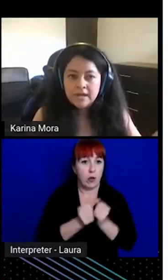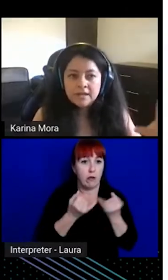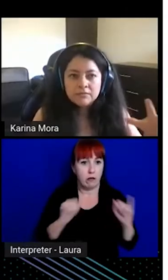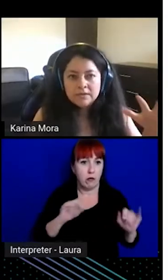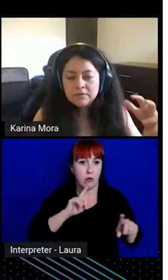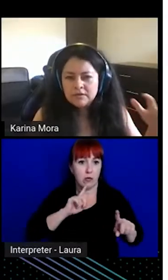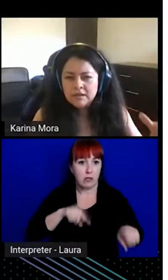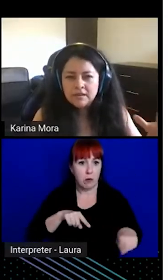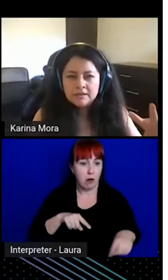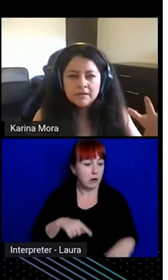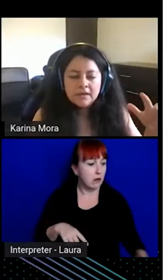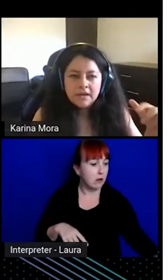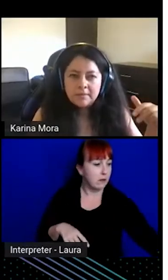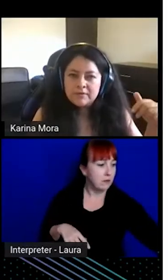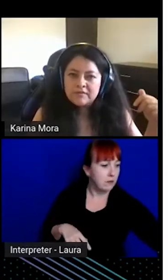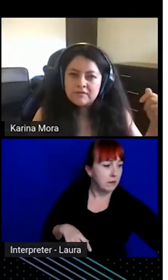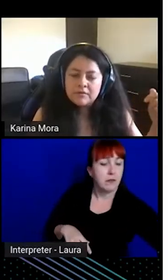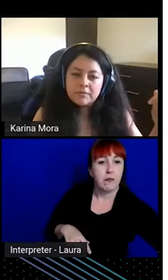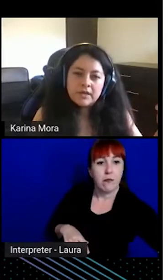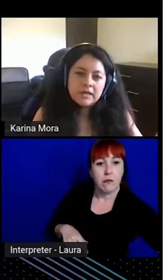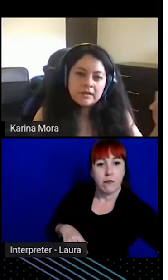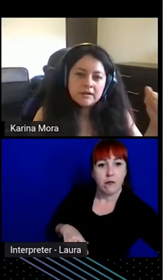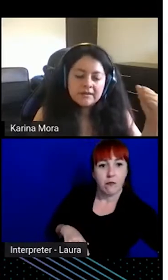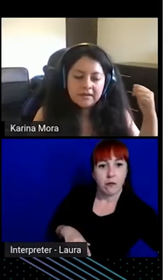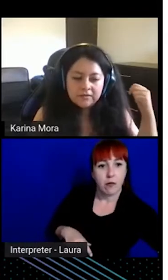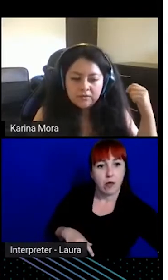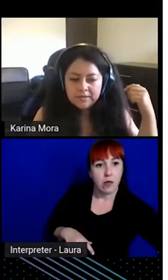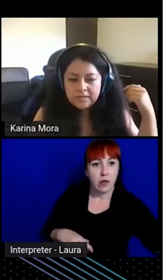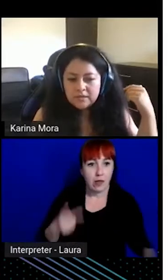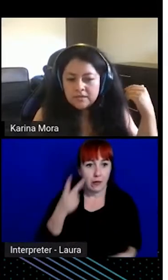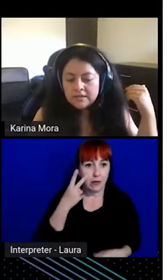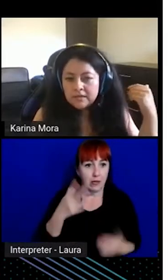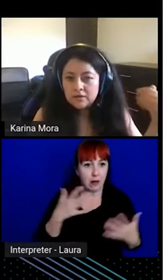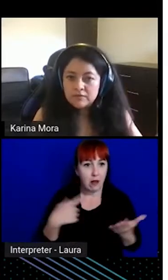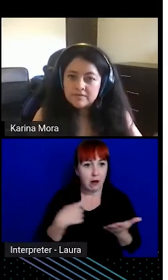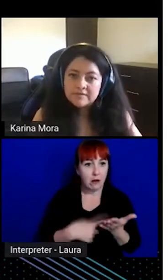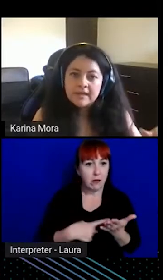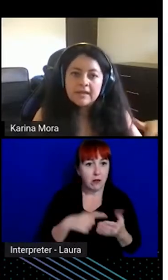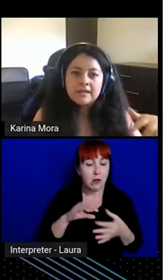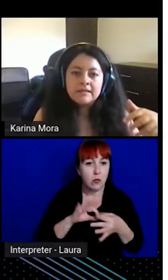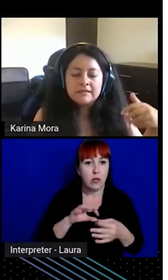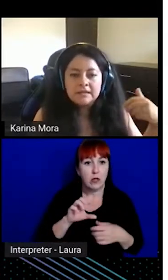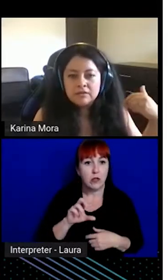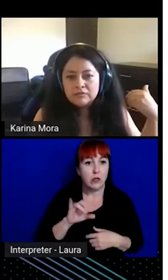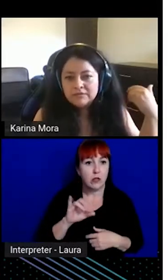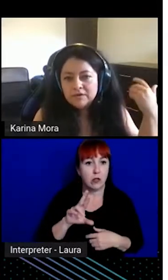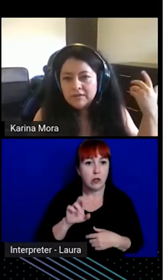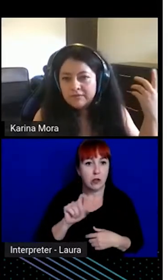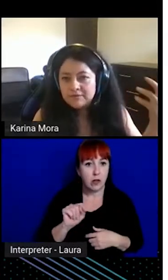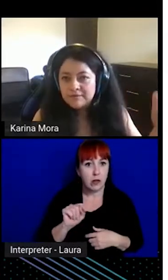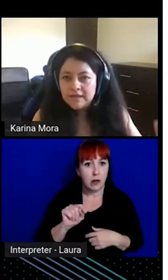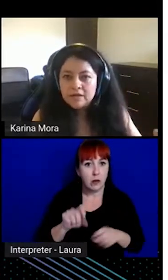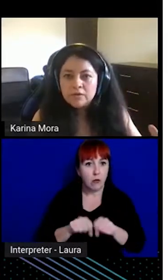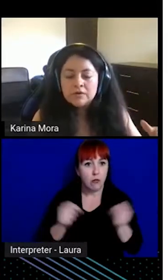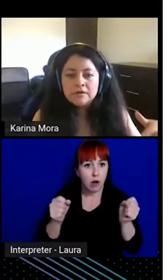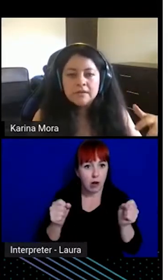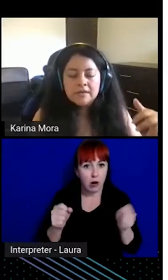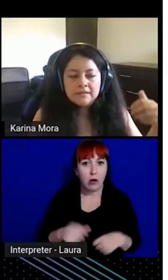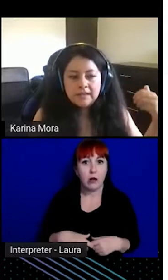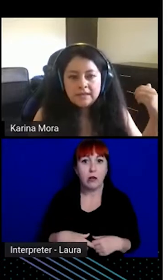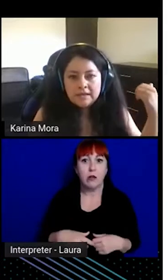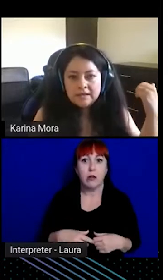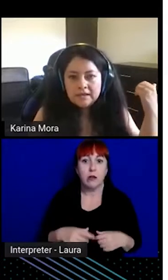teams, right? We talk a lot about the circuit breaker, that you begin in a closed state, then you retry for